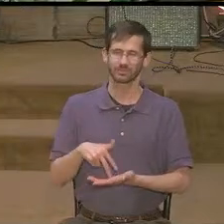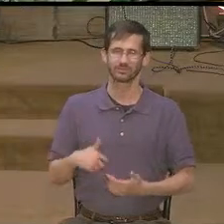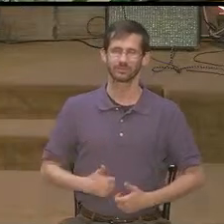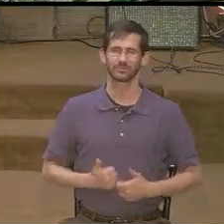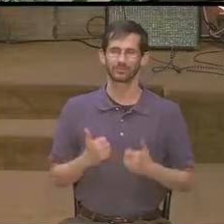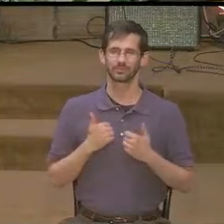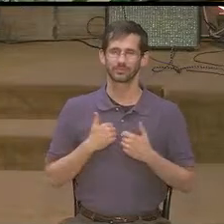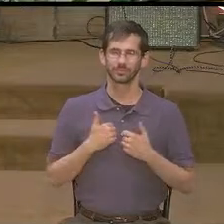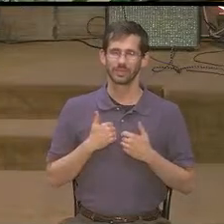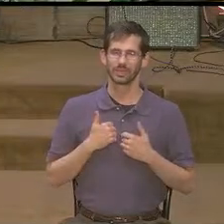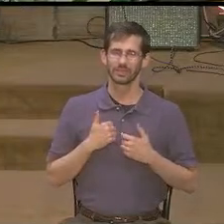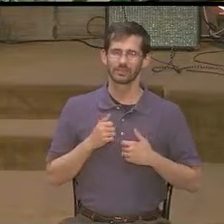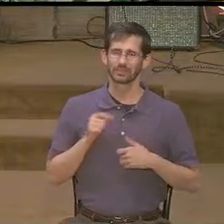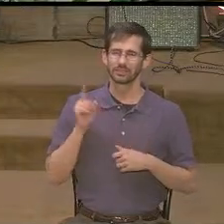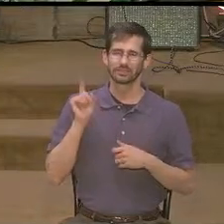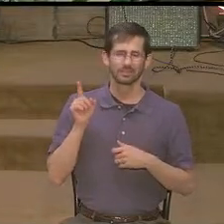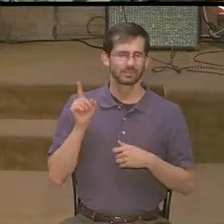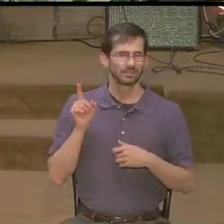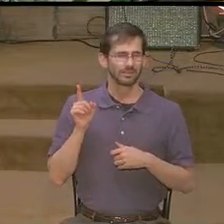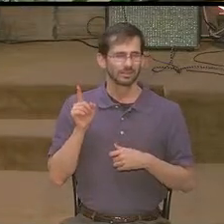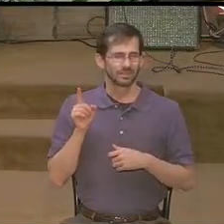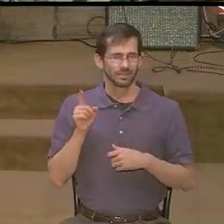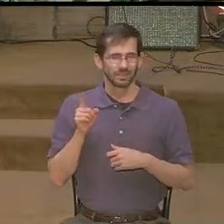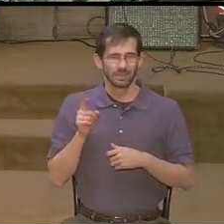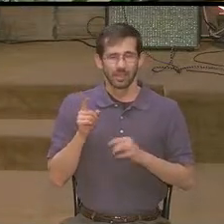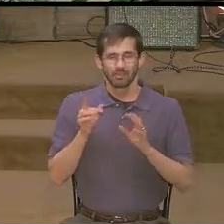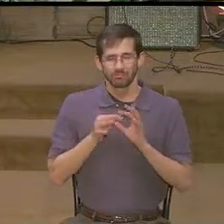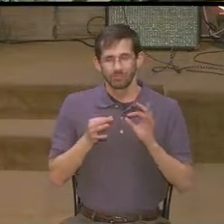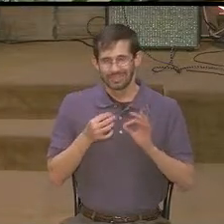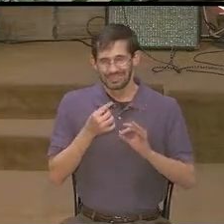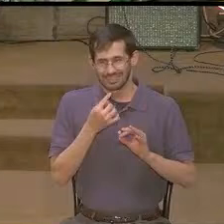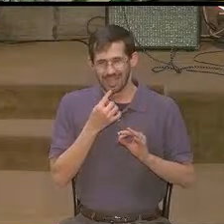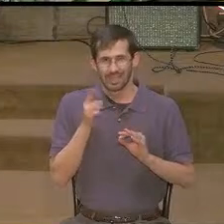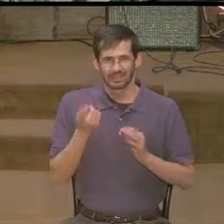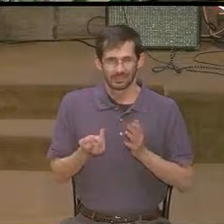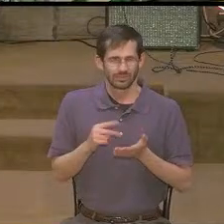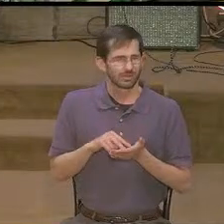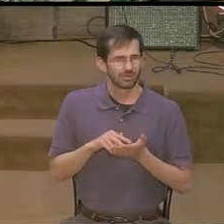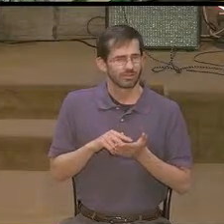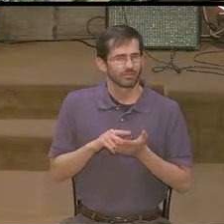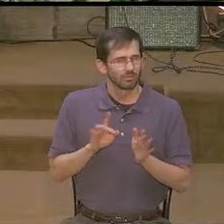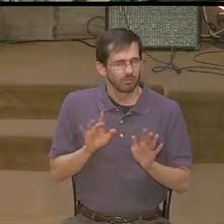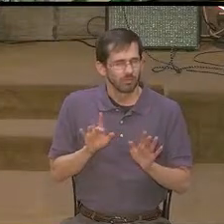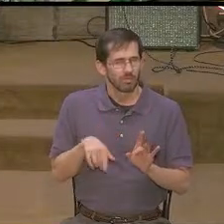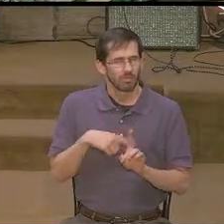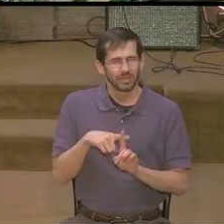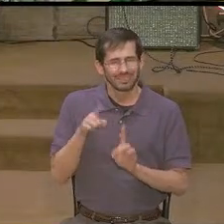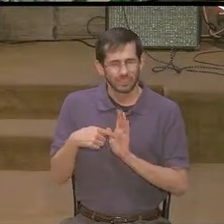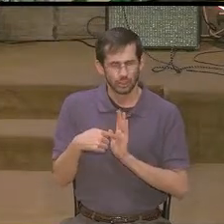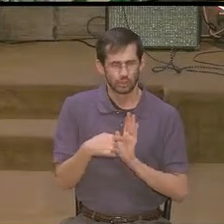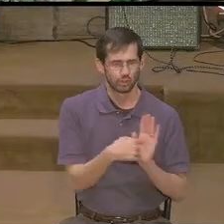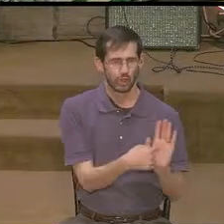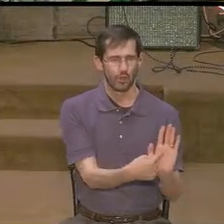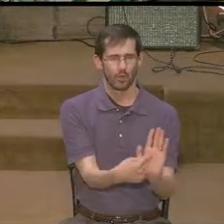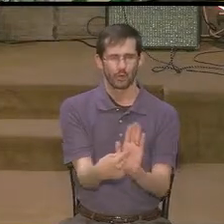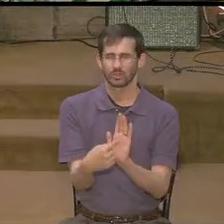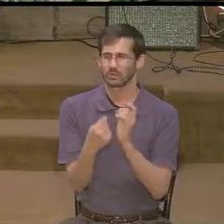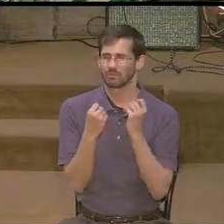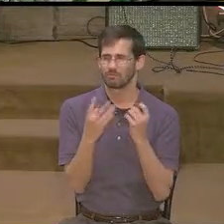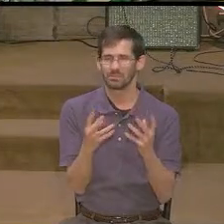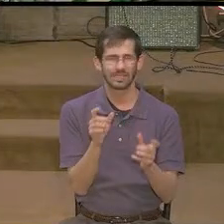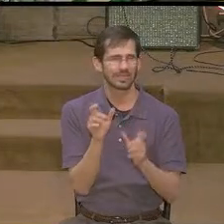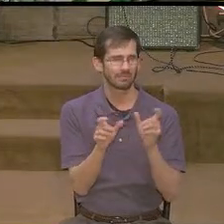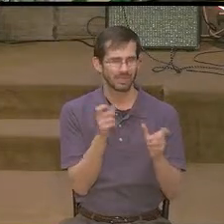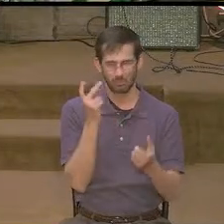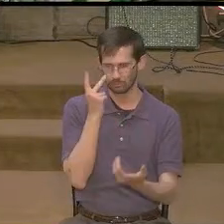Lord, not only did he claim to have risen from the grave, but he showed himself to many, many, many witnesses, Lord,